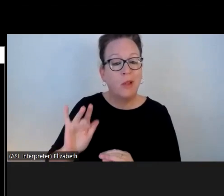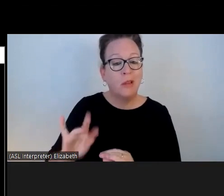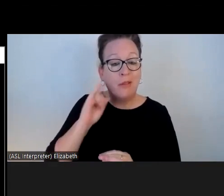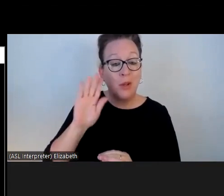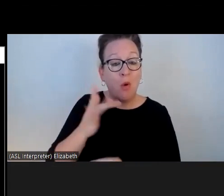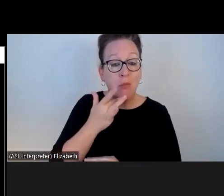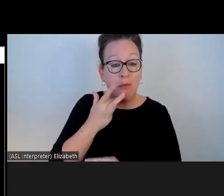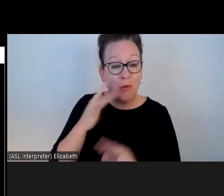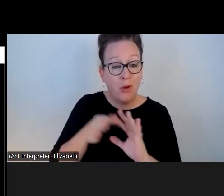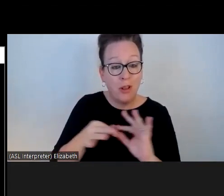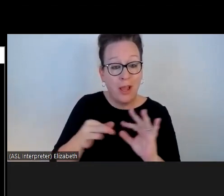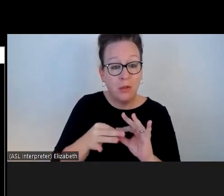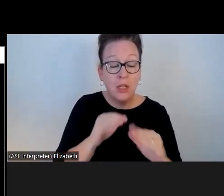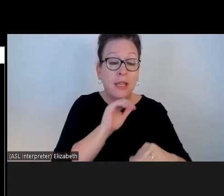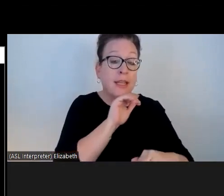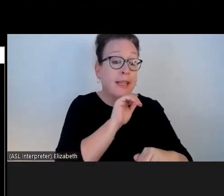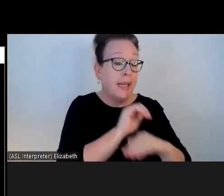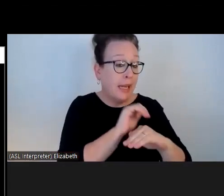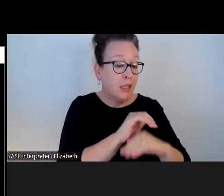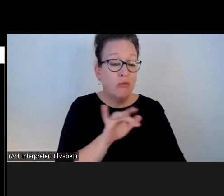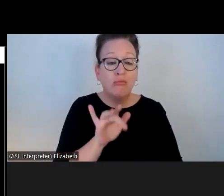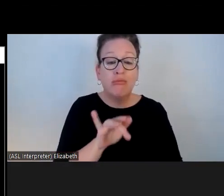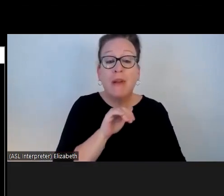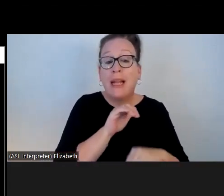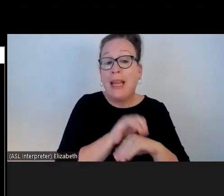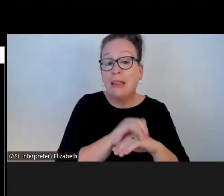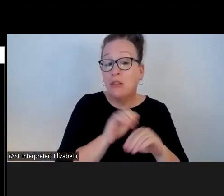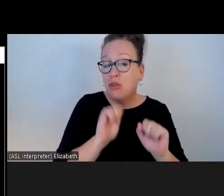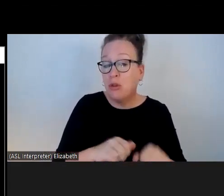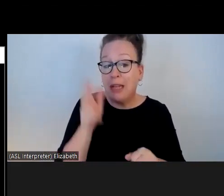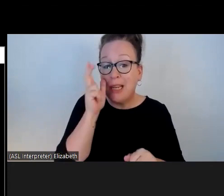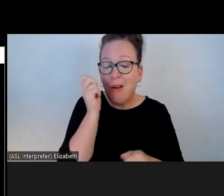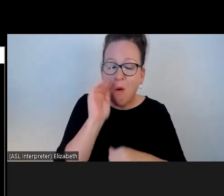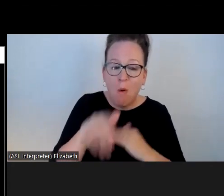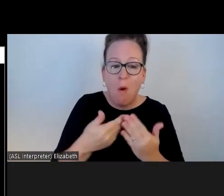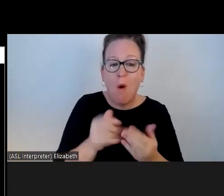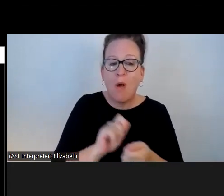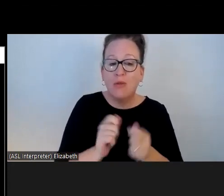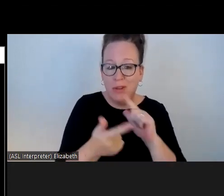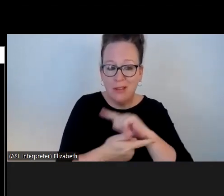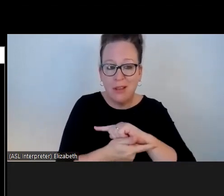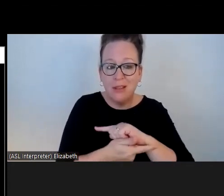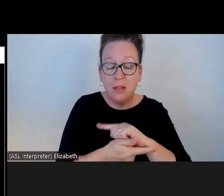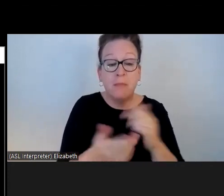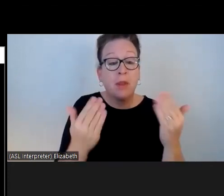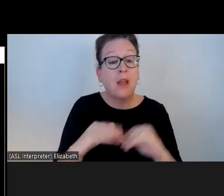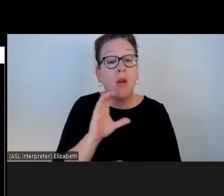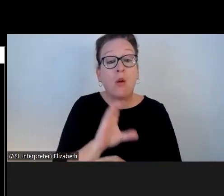speakers should select the English language channel so they can hear any translated comments. Closed captioning is